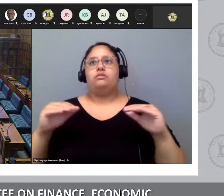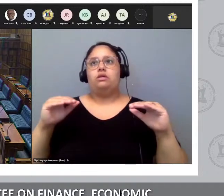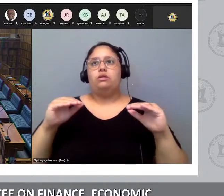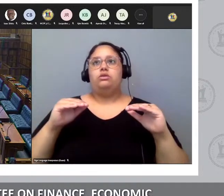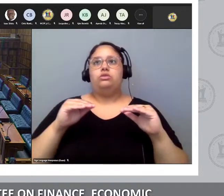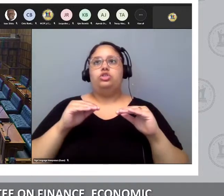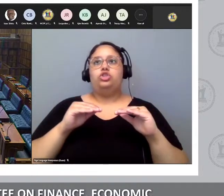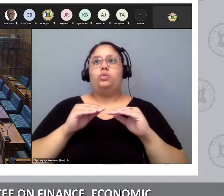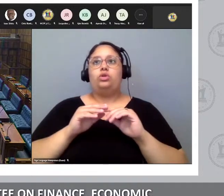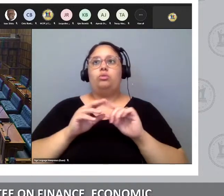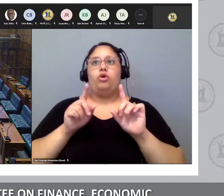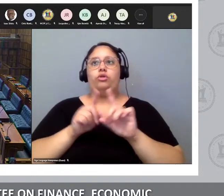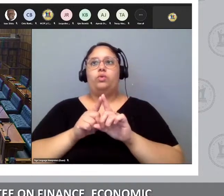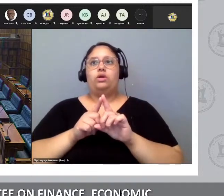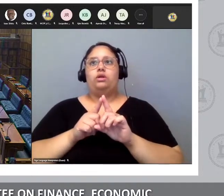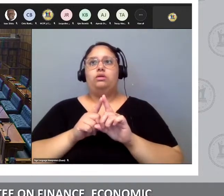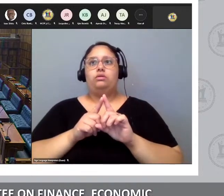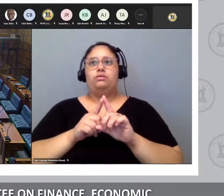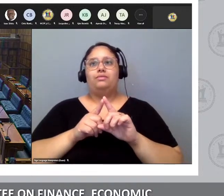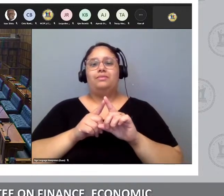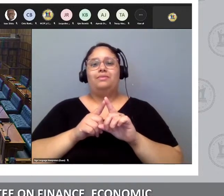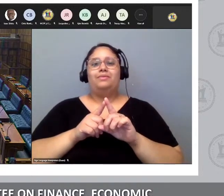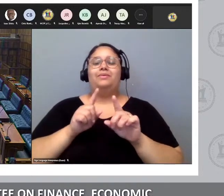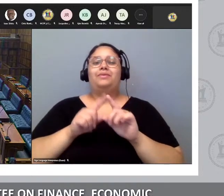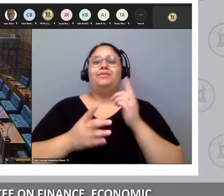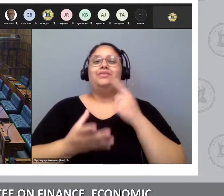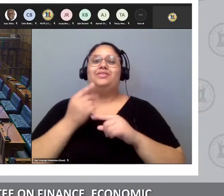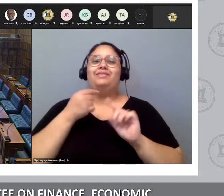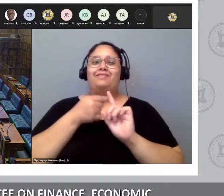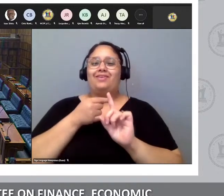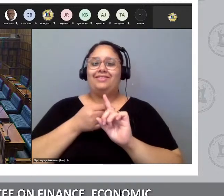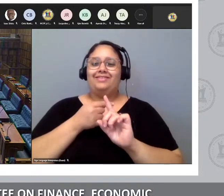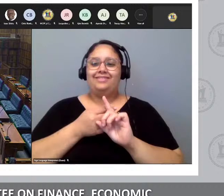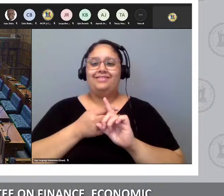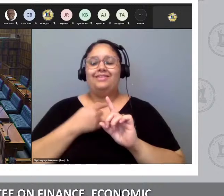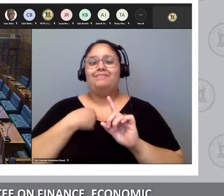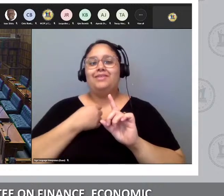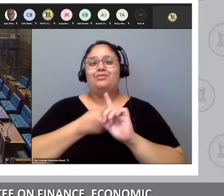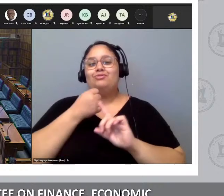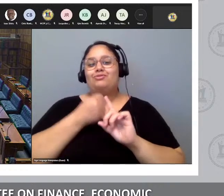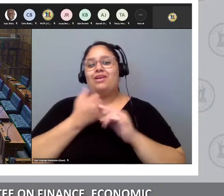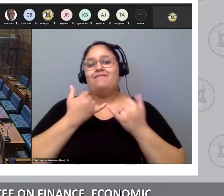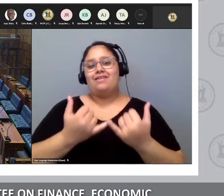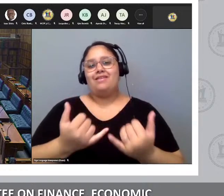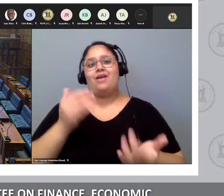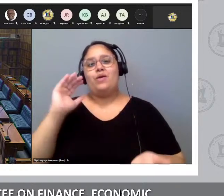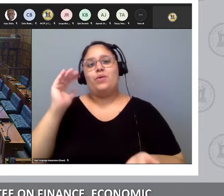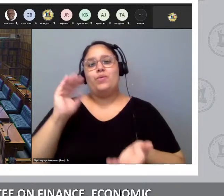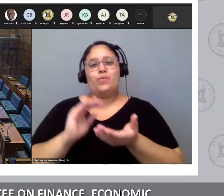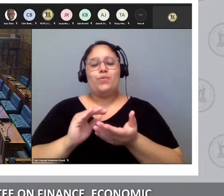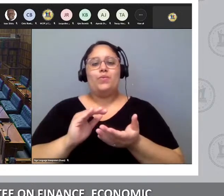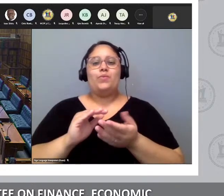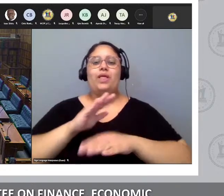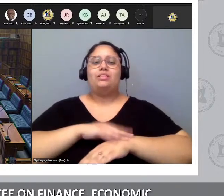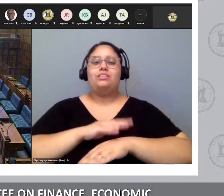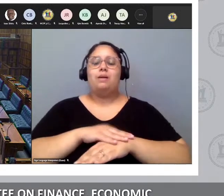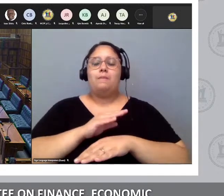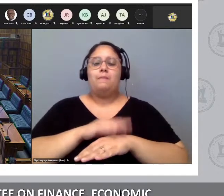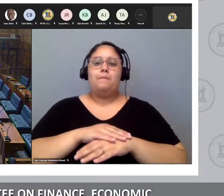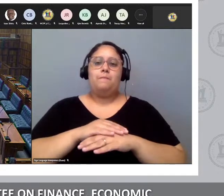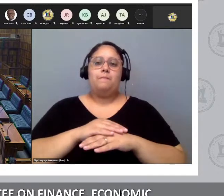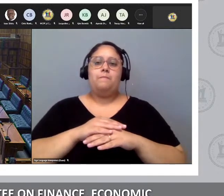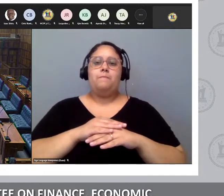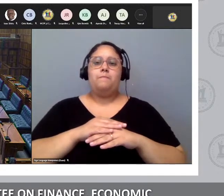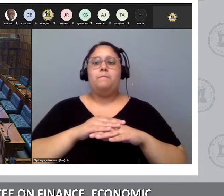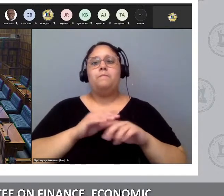targeting yes we haven't achieved our Target our drive now is to reduce that downtime the number